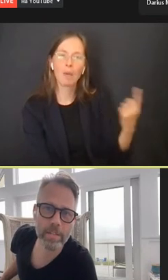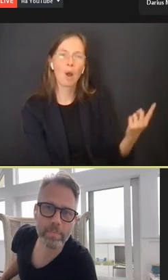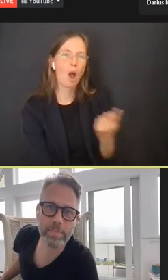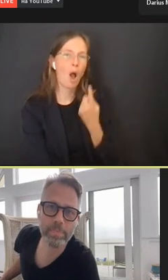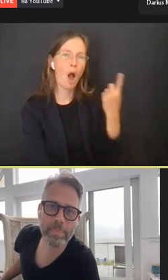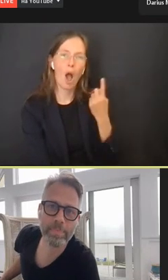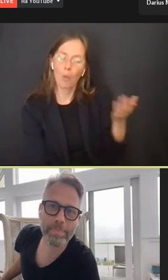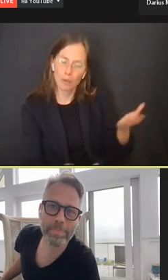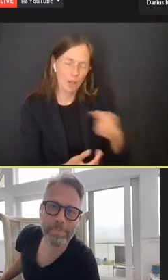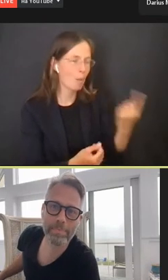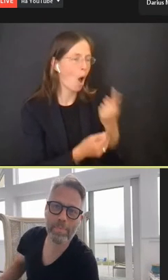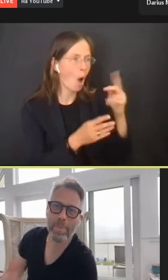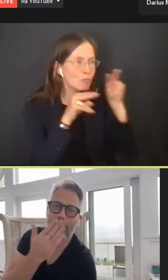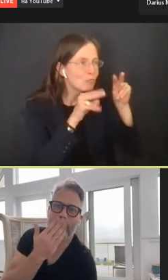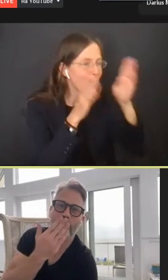attention.